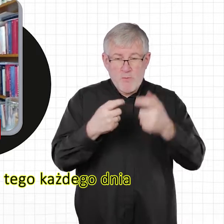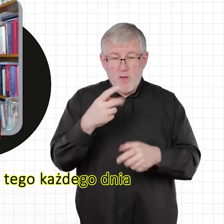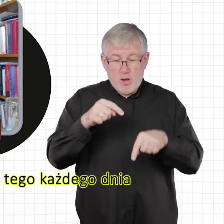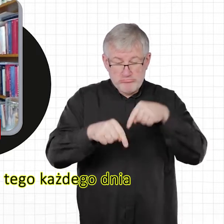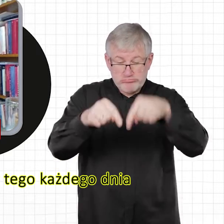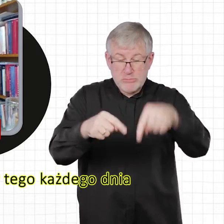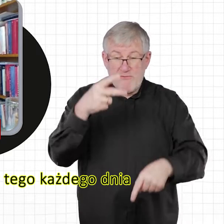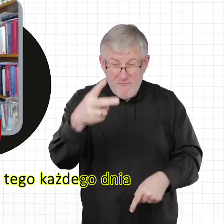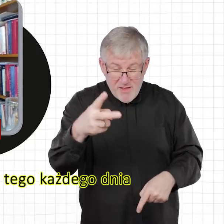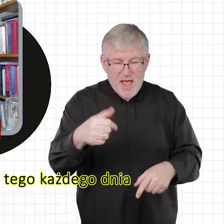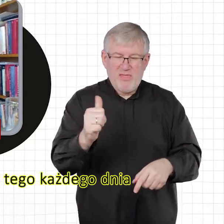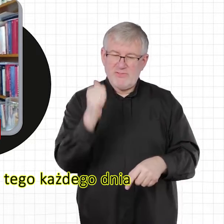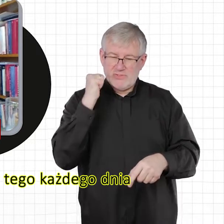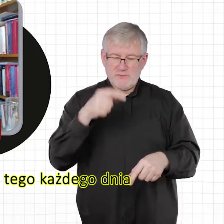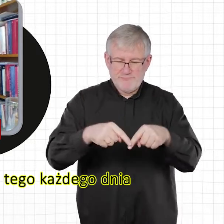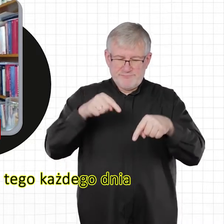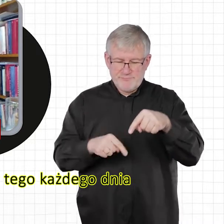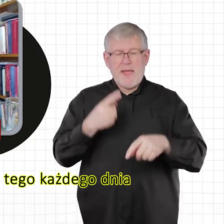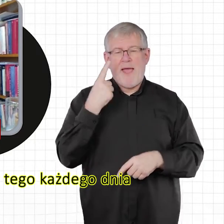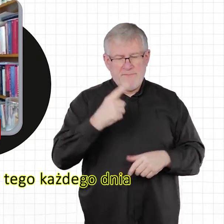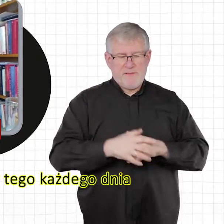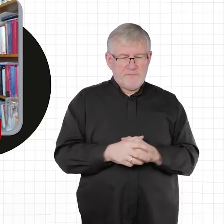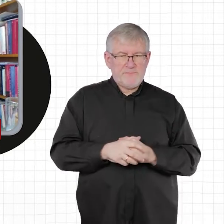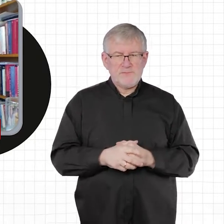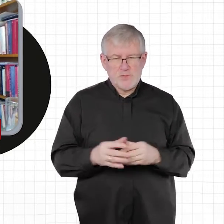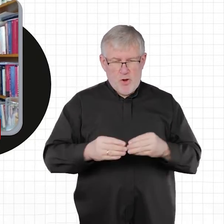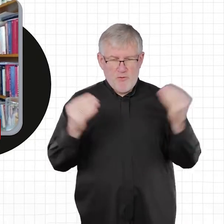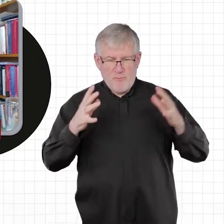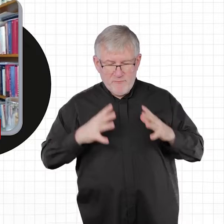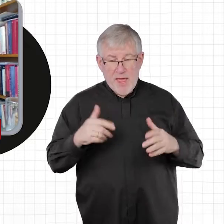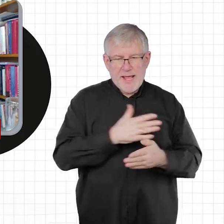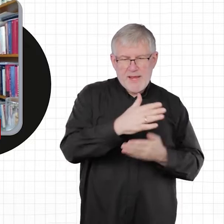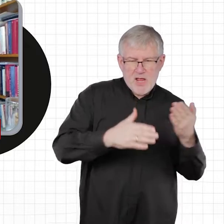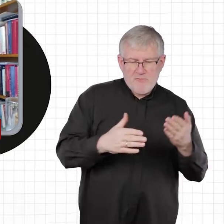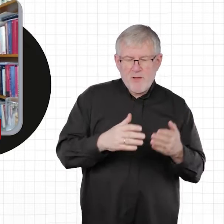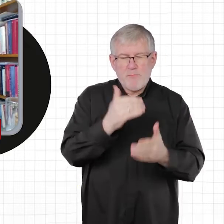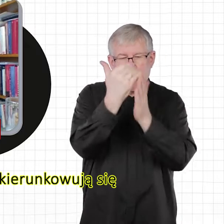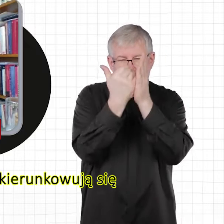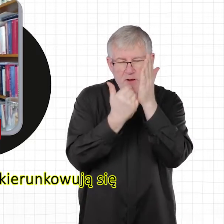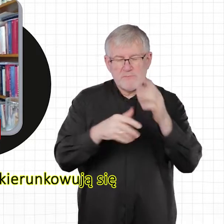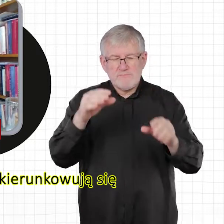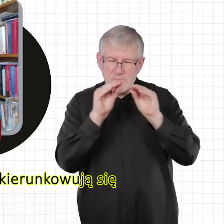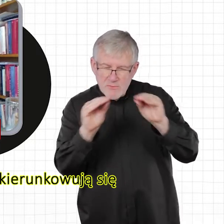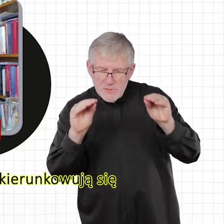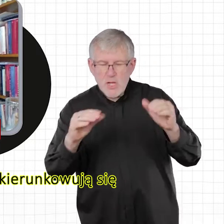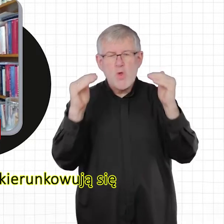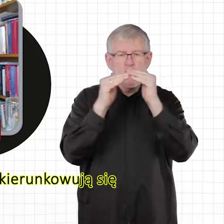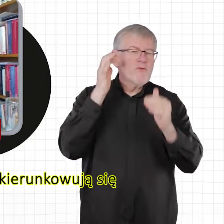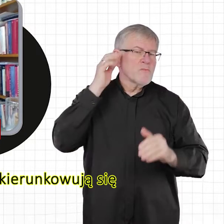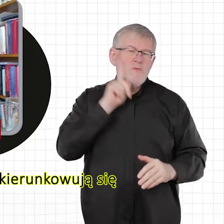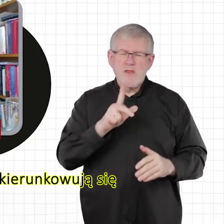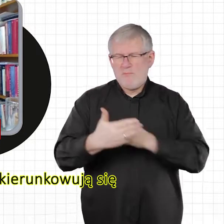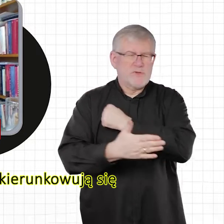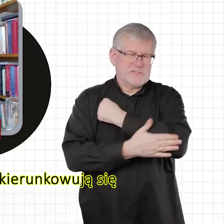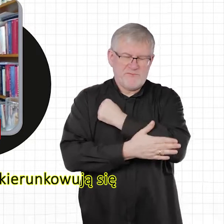everyday classes, we do have some workshops, we have some pilot projects, we do have like